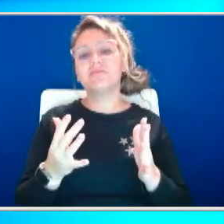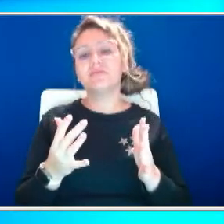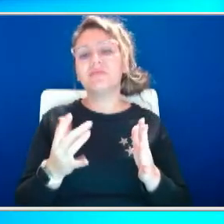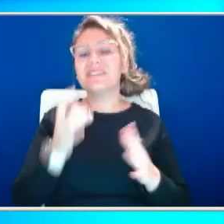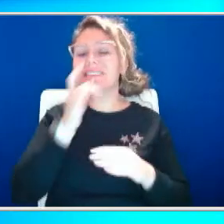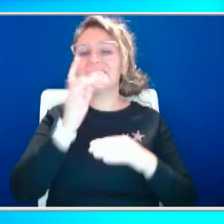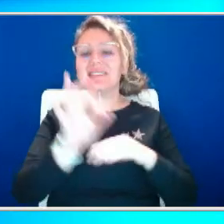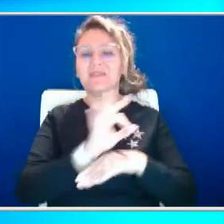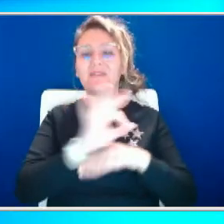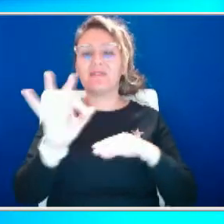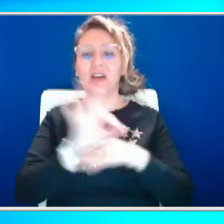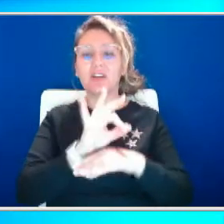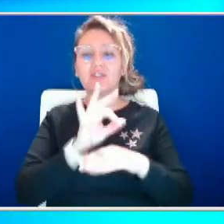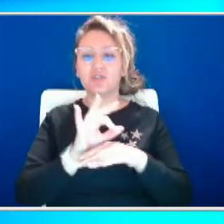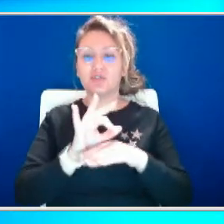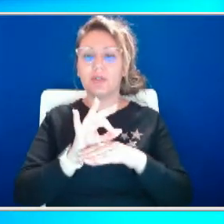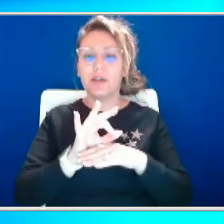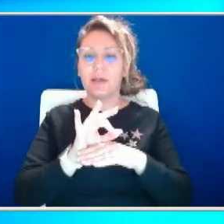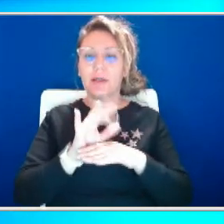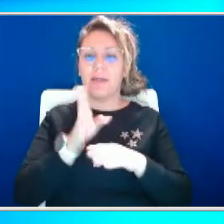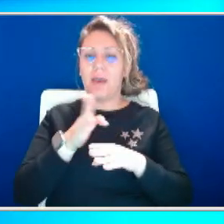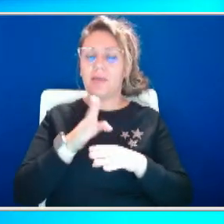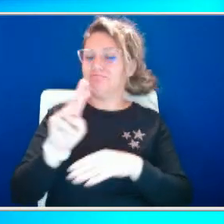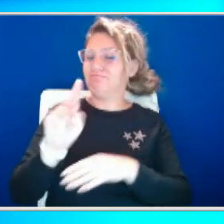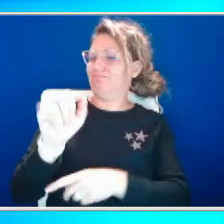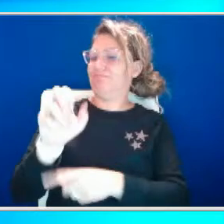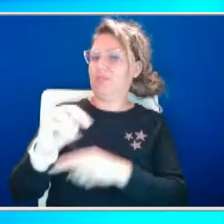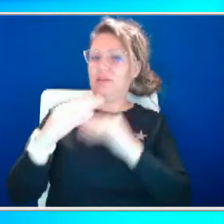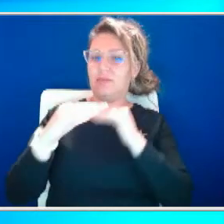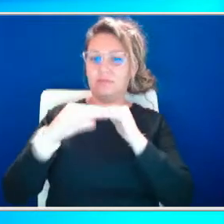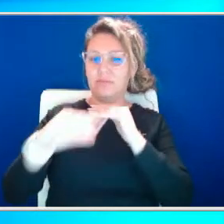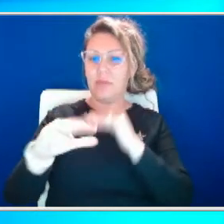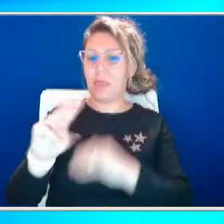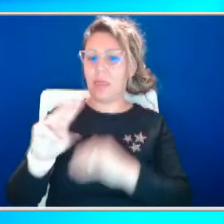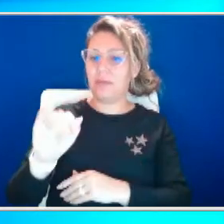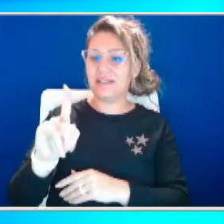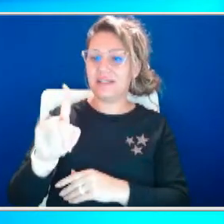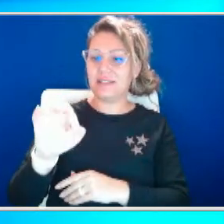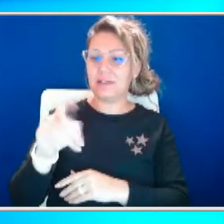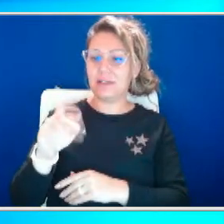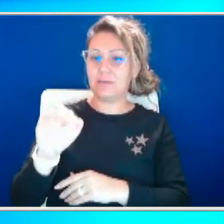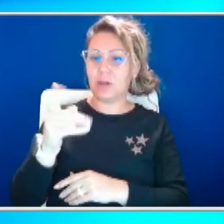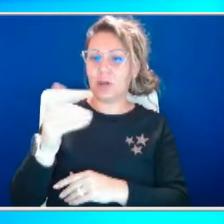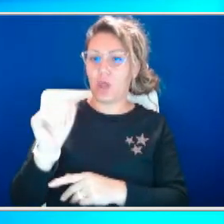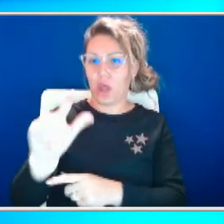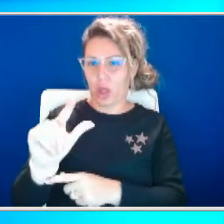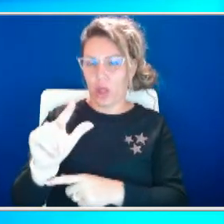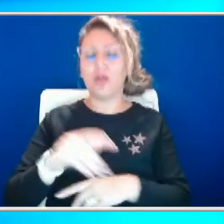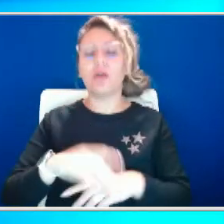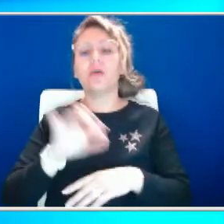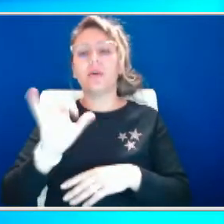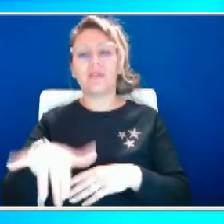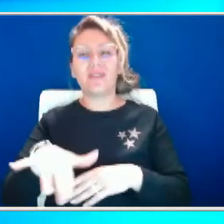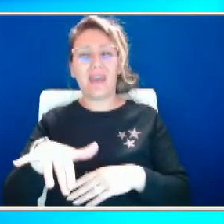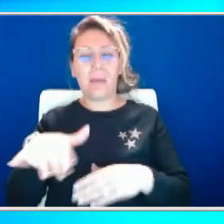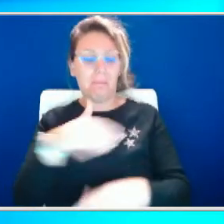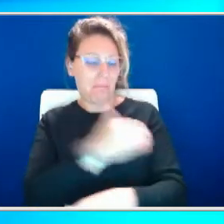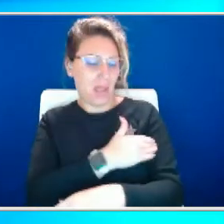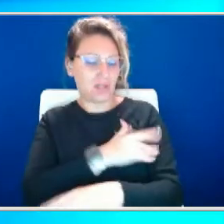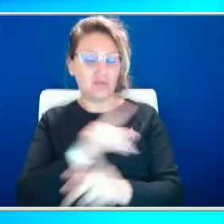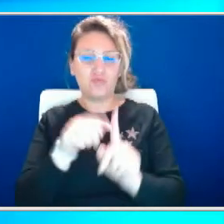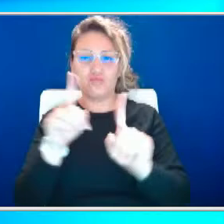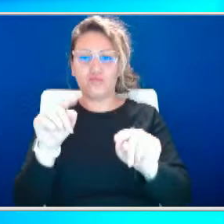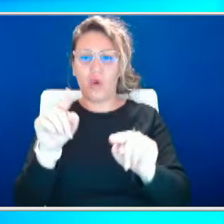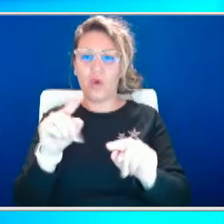stabilizer of the back. That muscle is called the multifidus muscle, and most people, this is the muscle that when you go to physical therapy, when you have back issues, this is the muscle